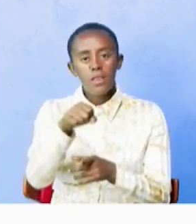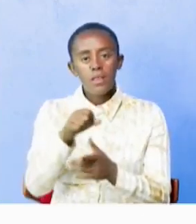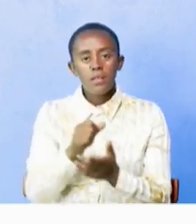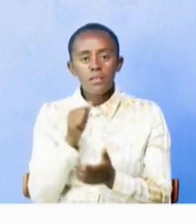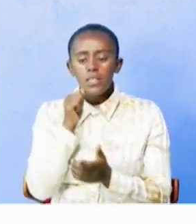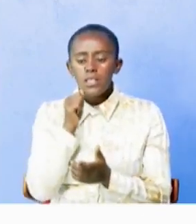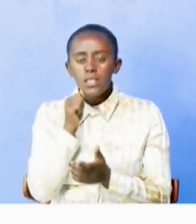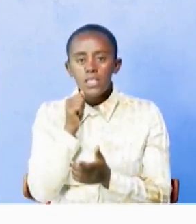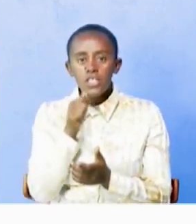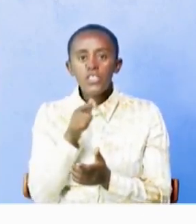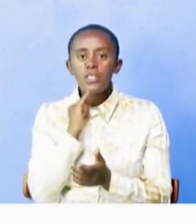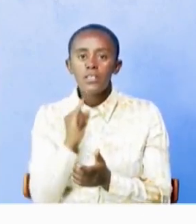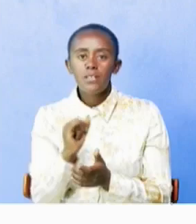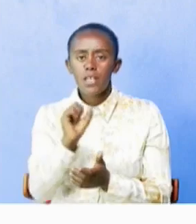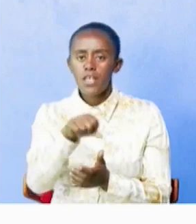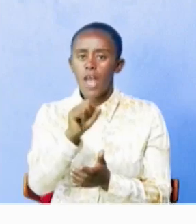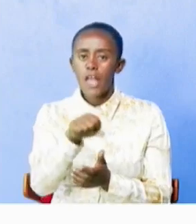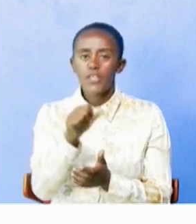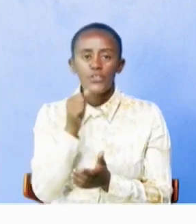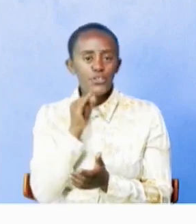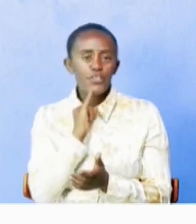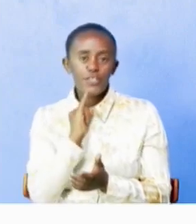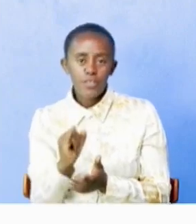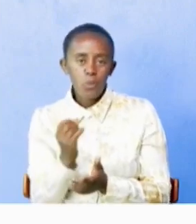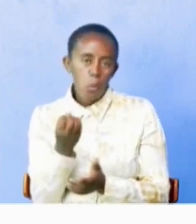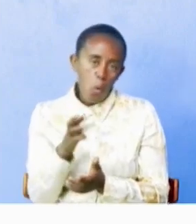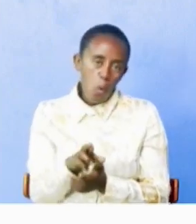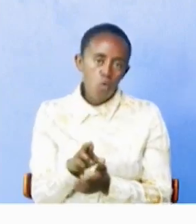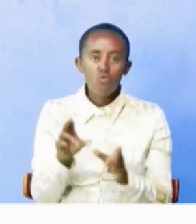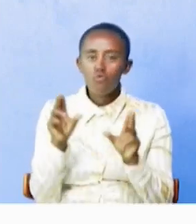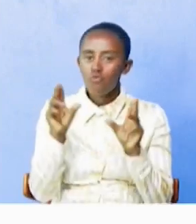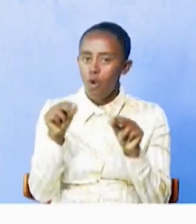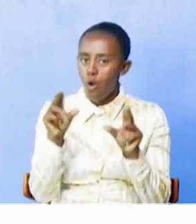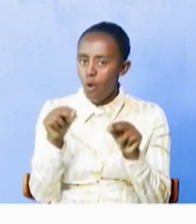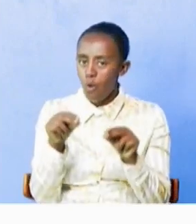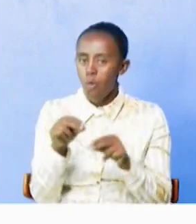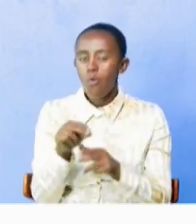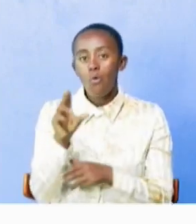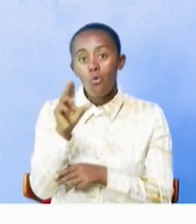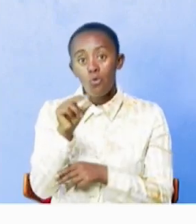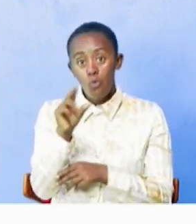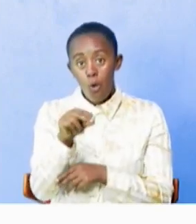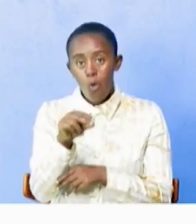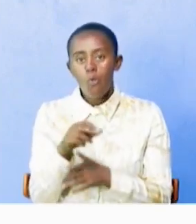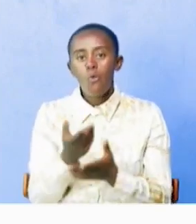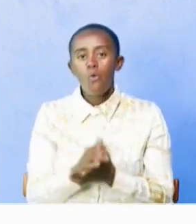She is. Or no.